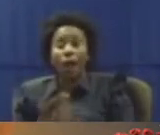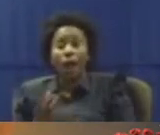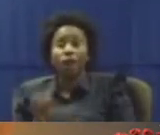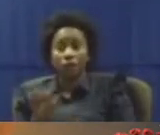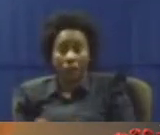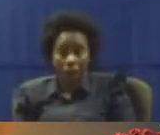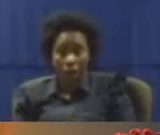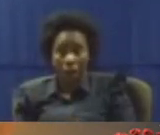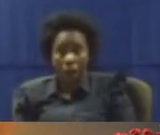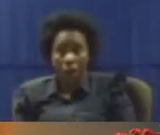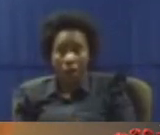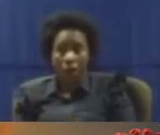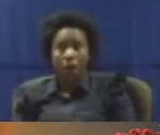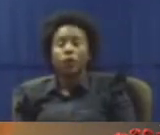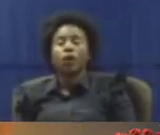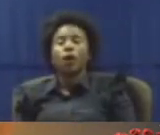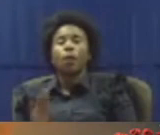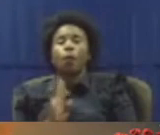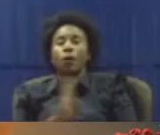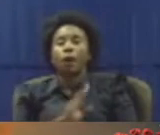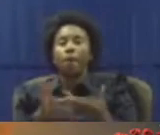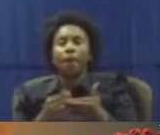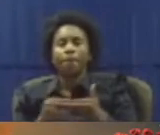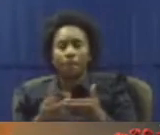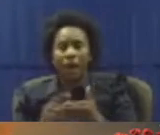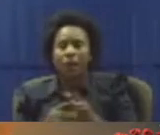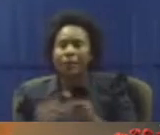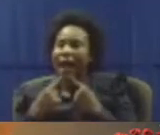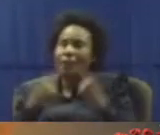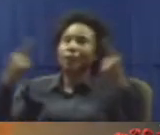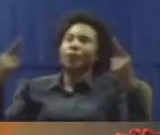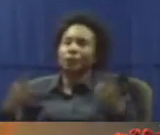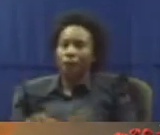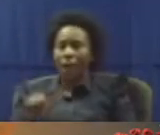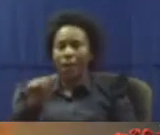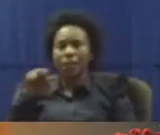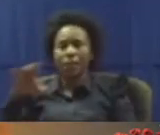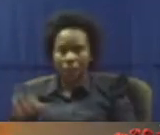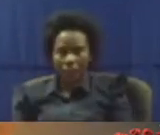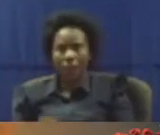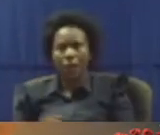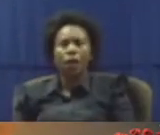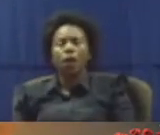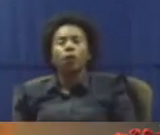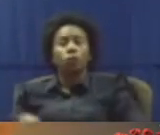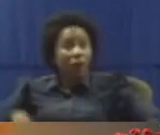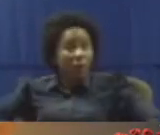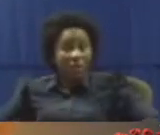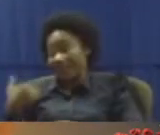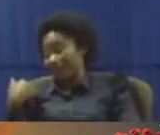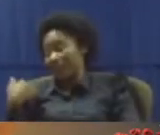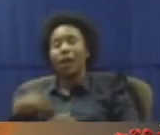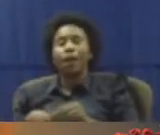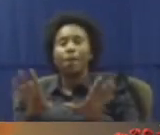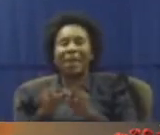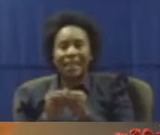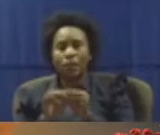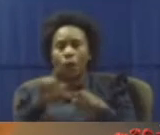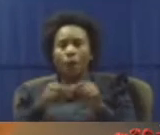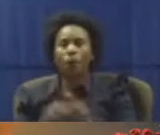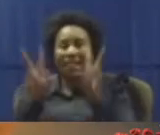the reception to the Eskom board member, Ms. Mavuso, who called out ANC corruption at our most recent meeting. She pointed out the issues